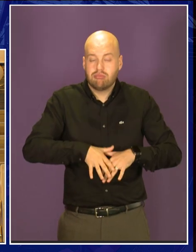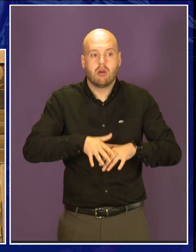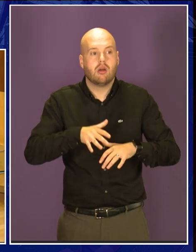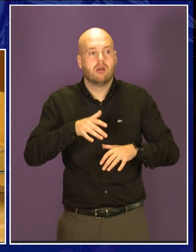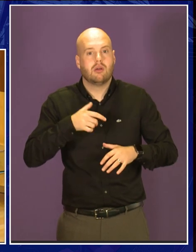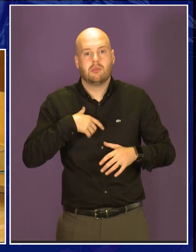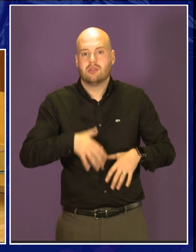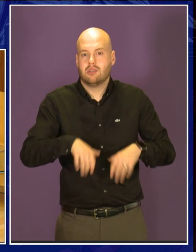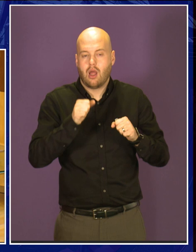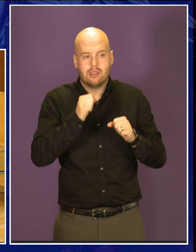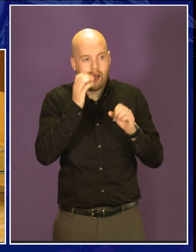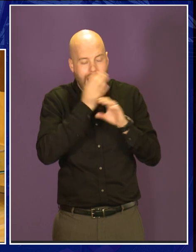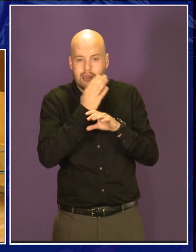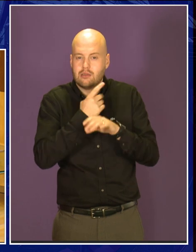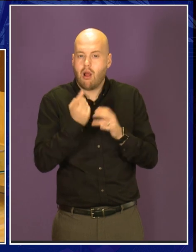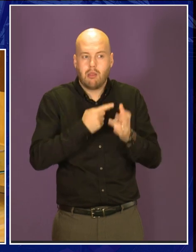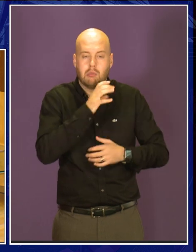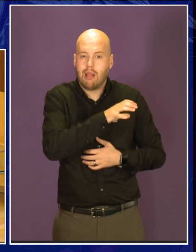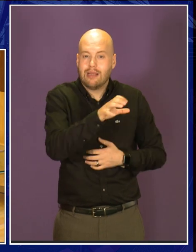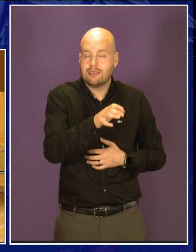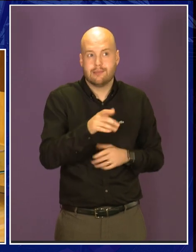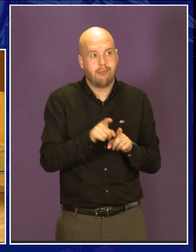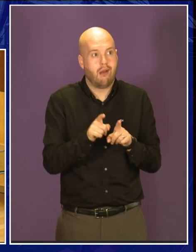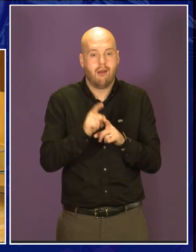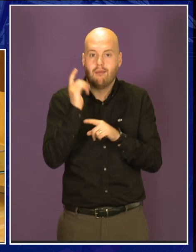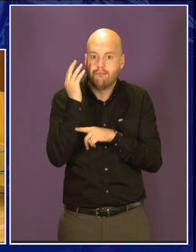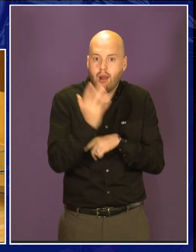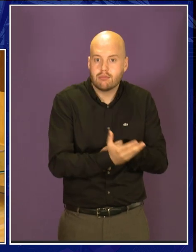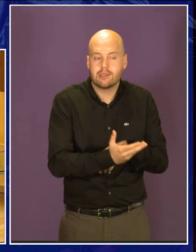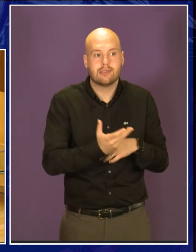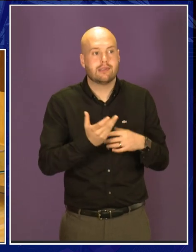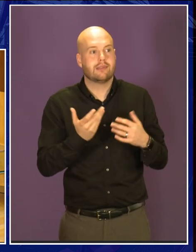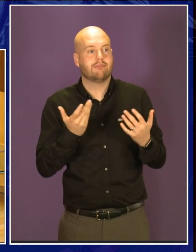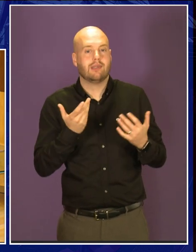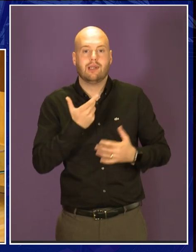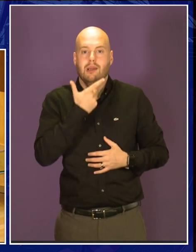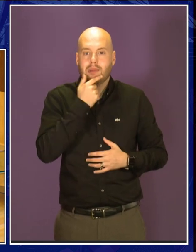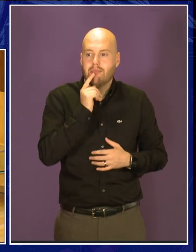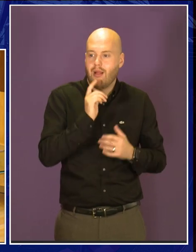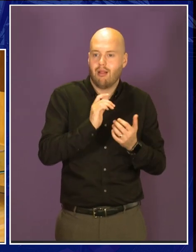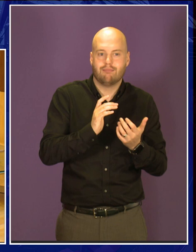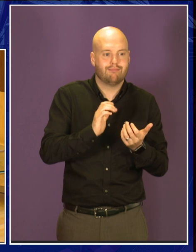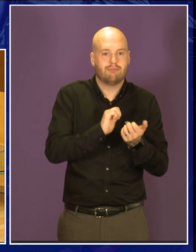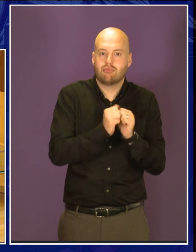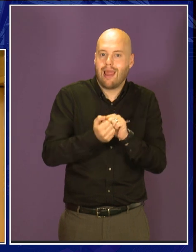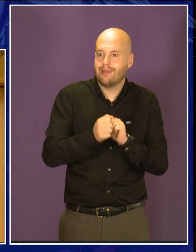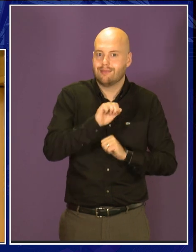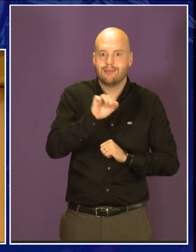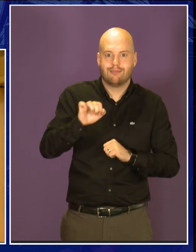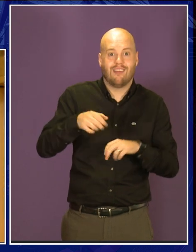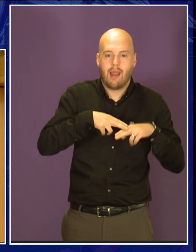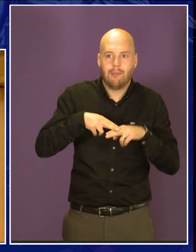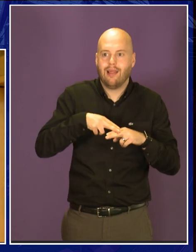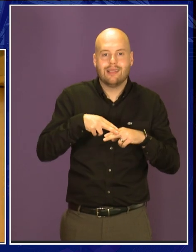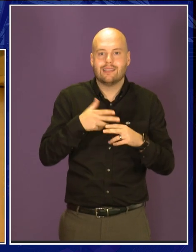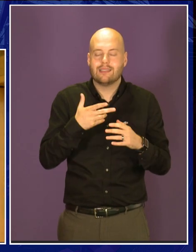hiding from places to places, from forest to people's friends and families, we reached